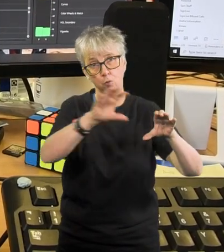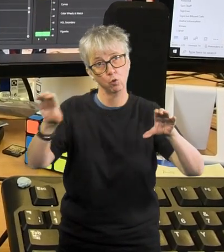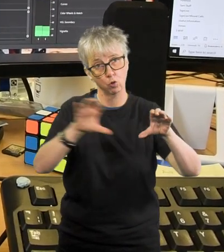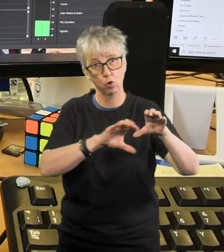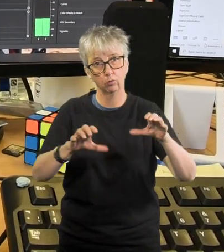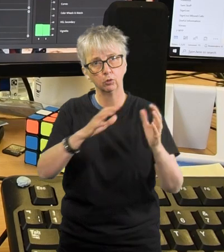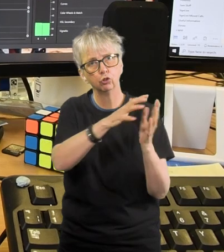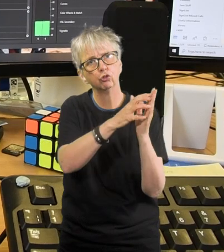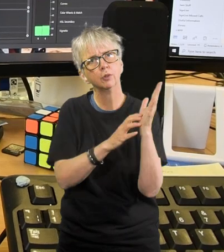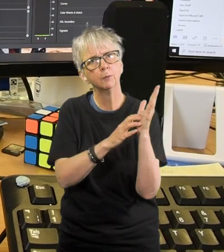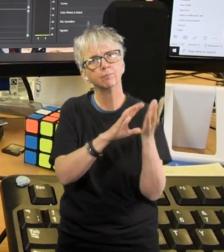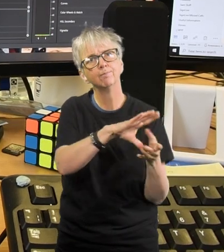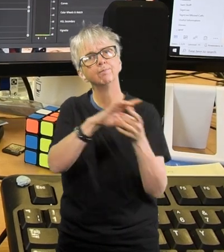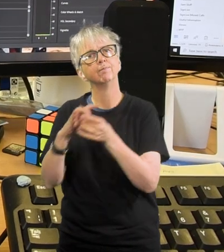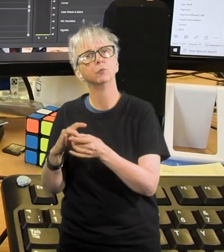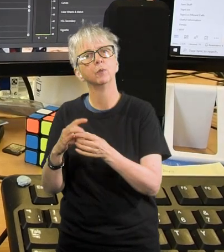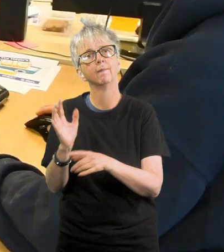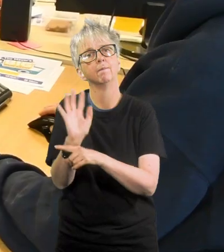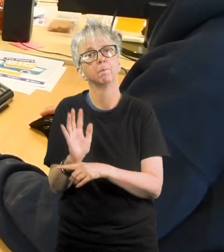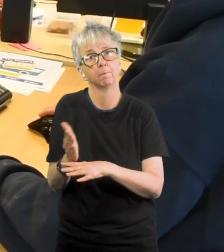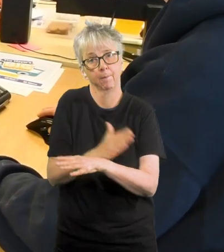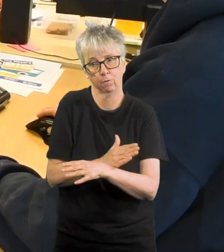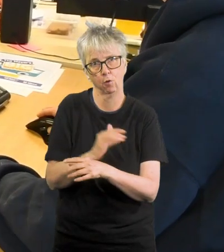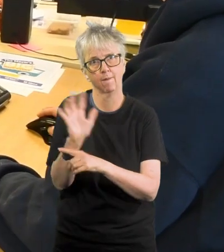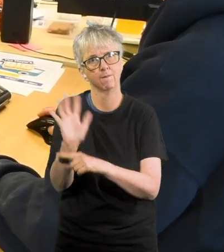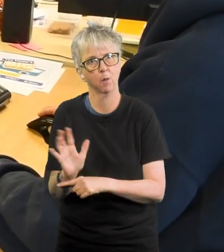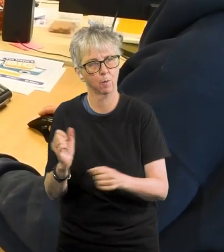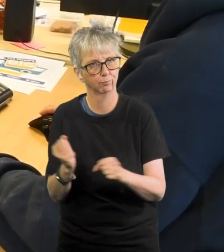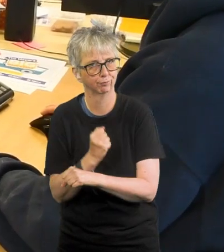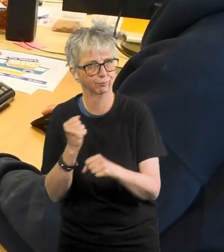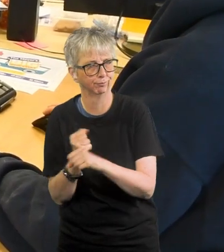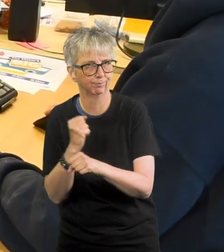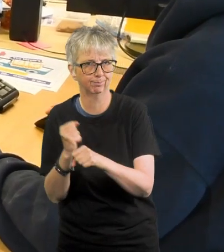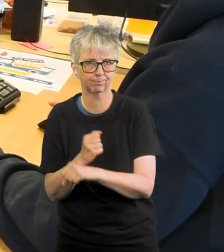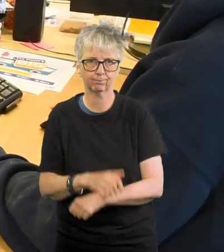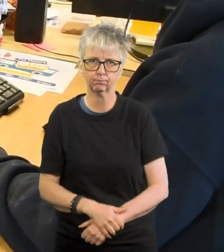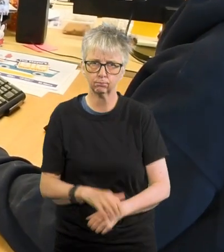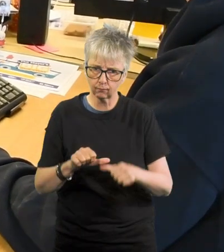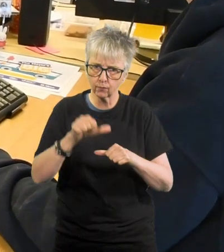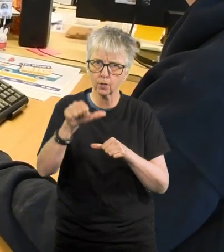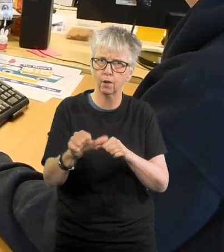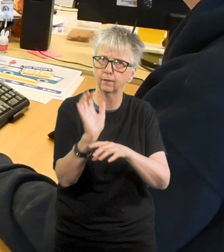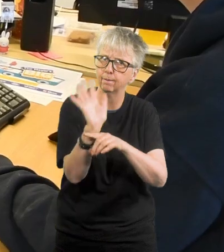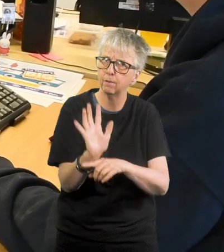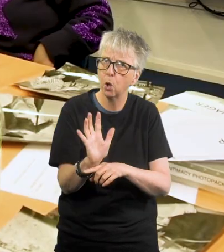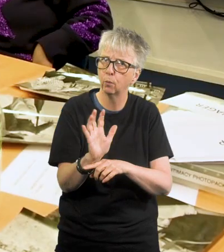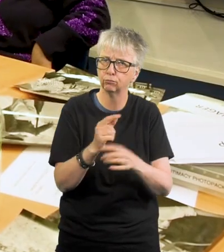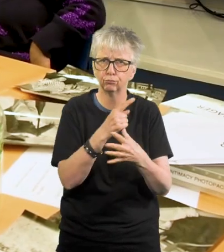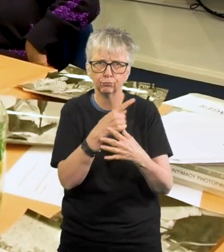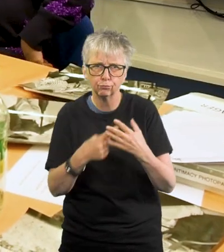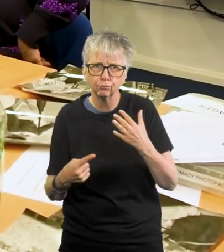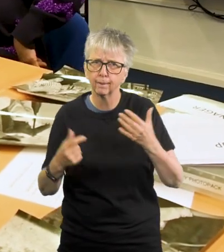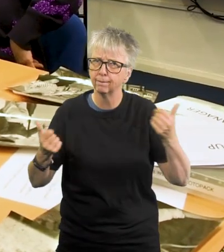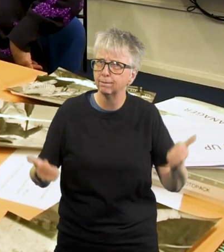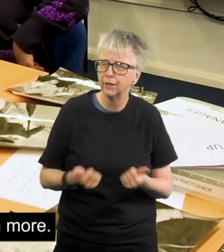and creating storyboards and scripts as part of pre-production for our films. These are